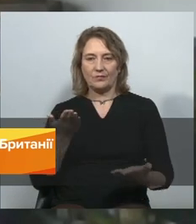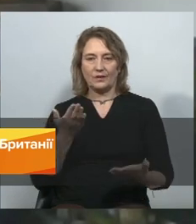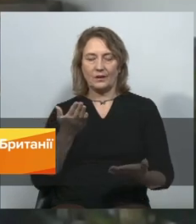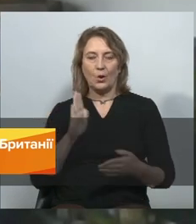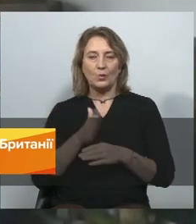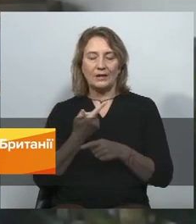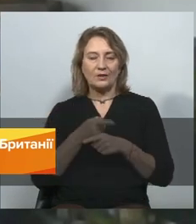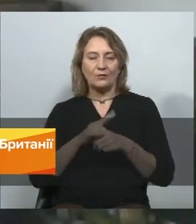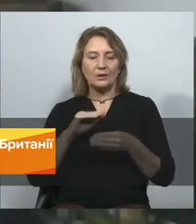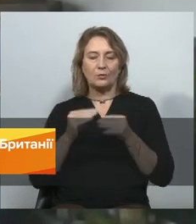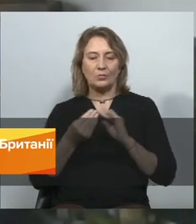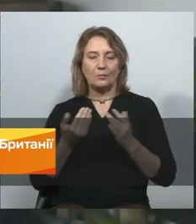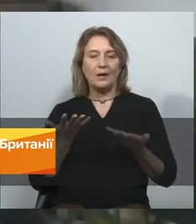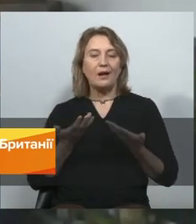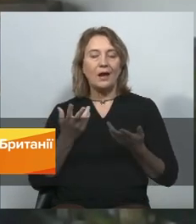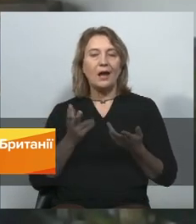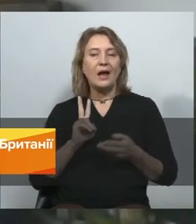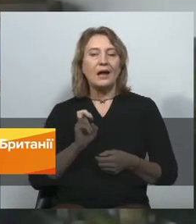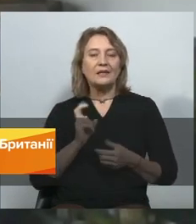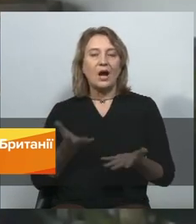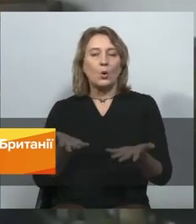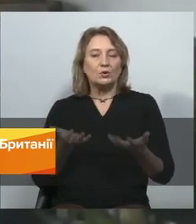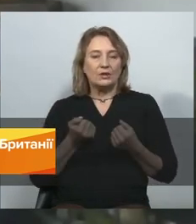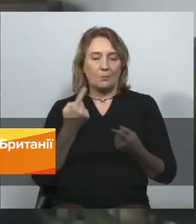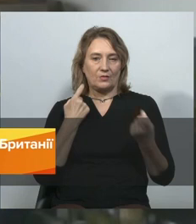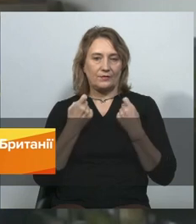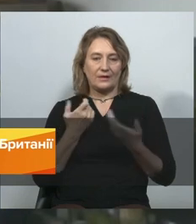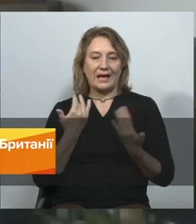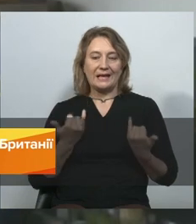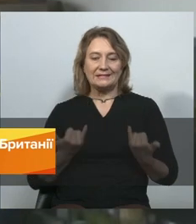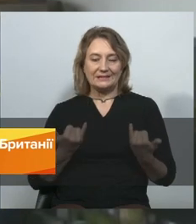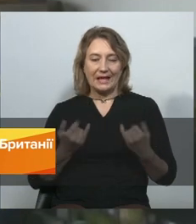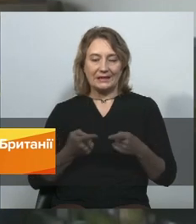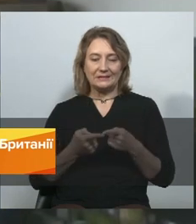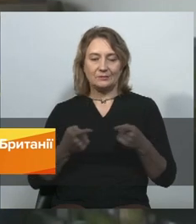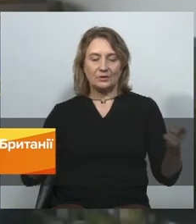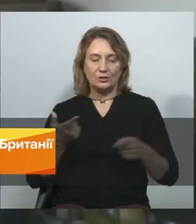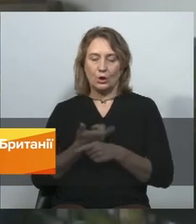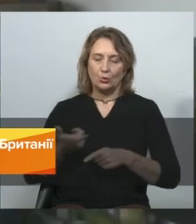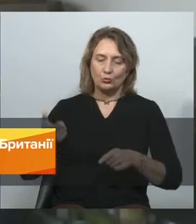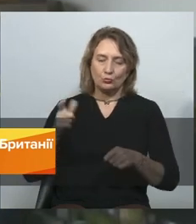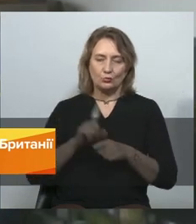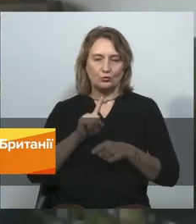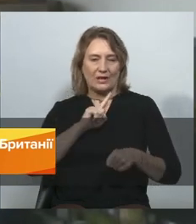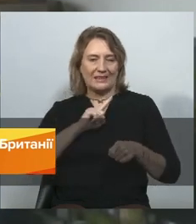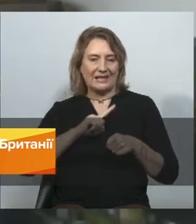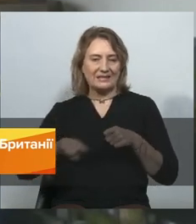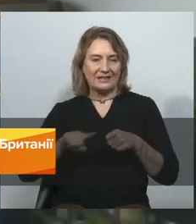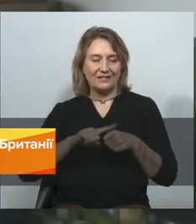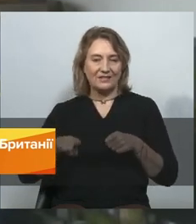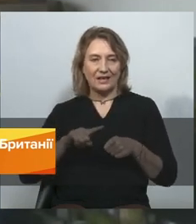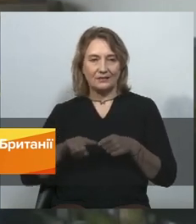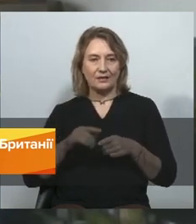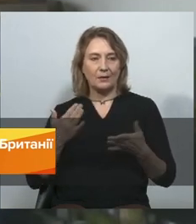is it's so intense. You know, when you talk about social media, people often refer to the fire